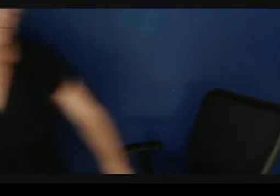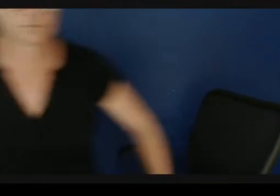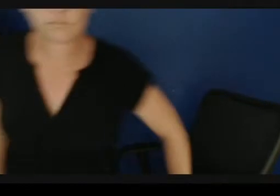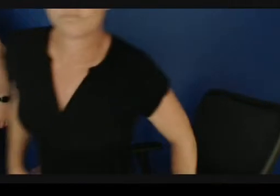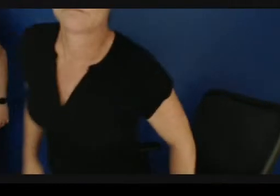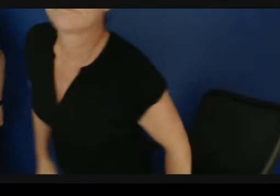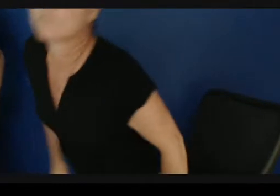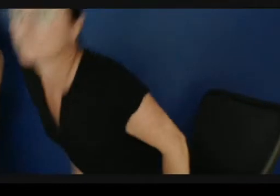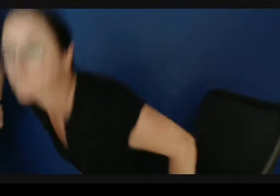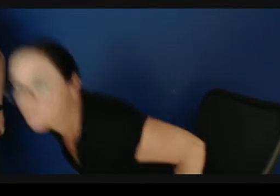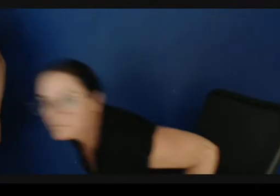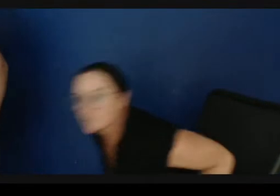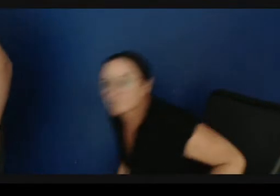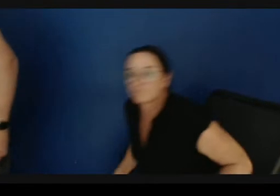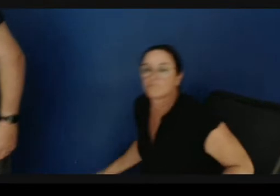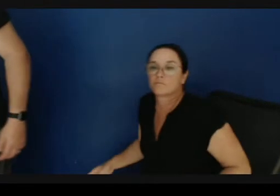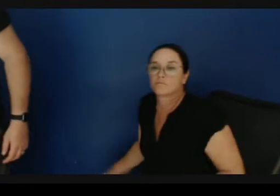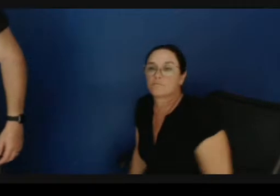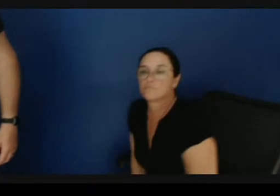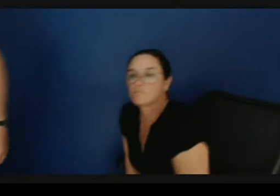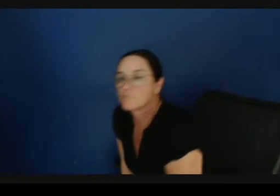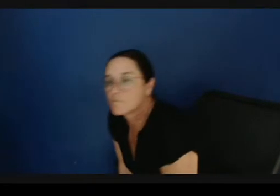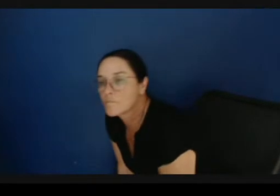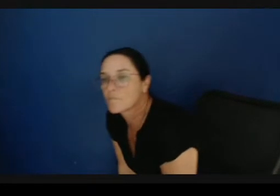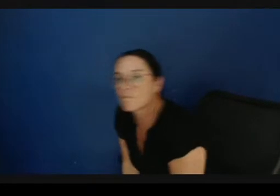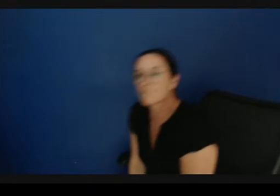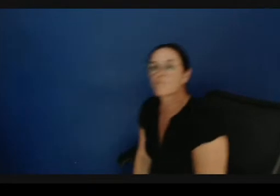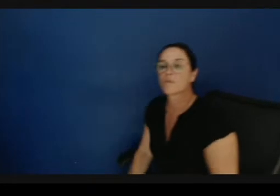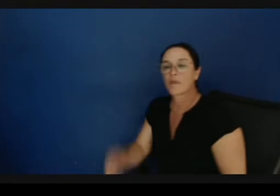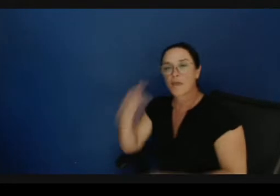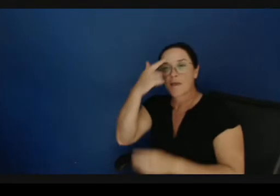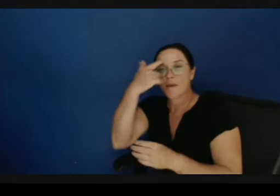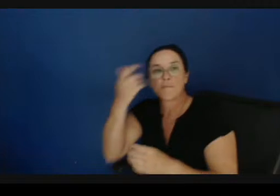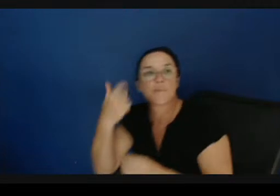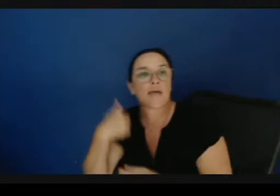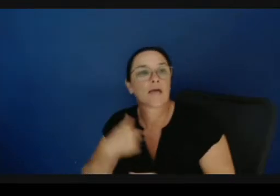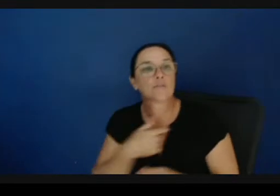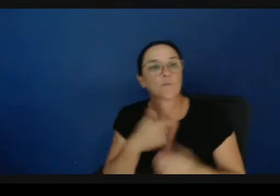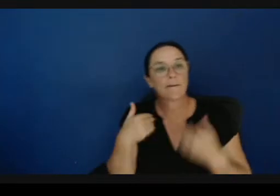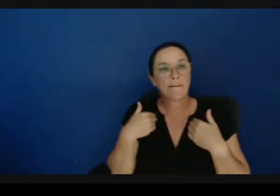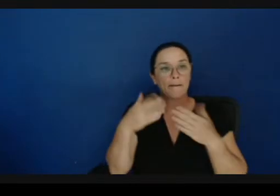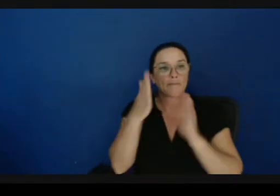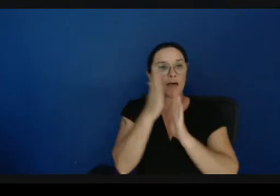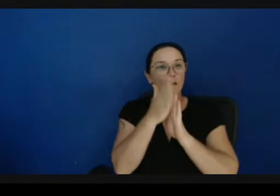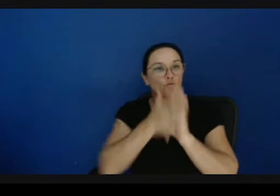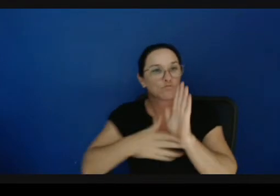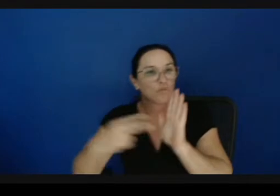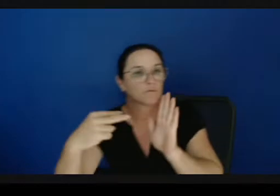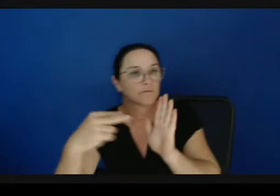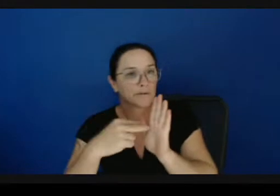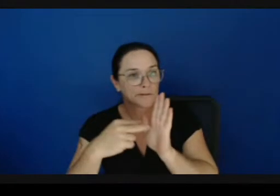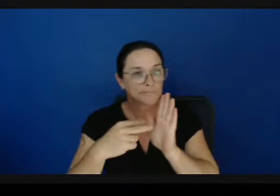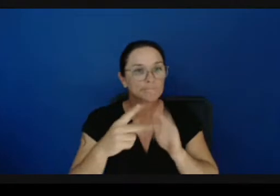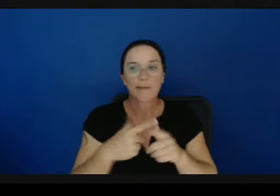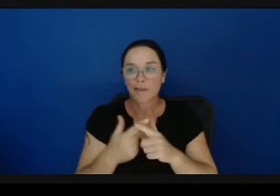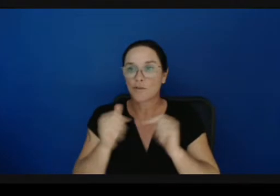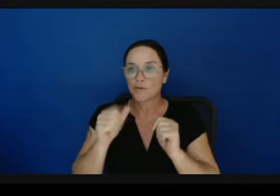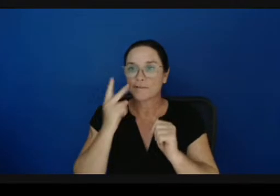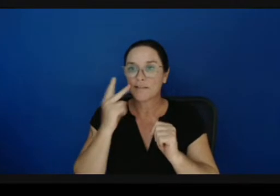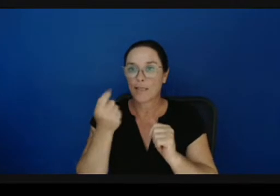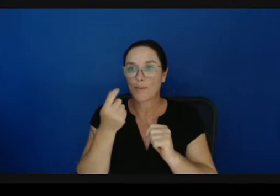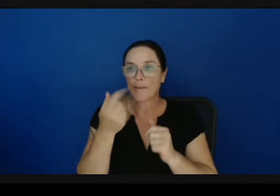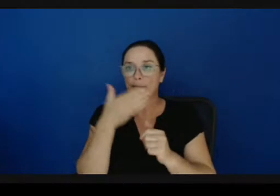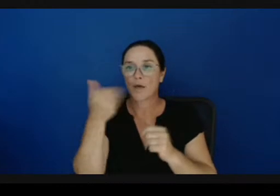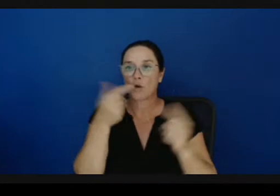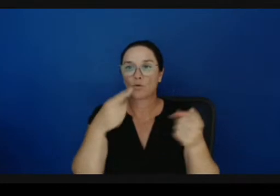so you can see a little better what this actually means in structural space. Right, so the raw, and then with the context